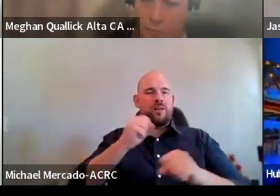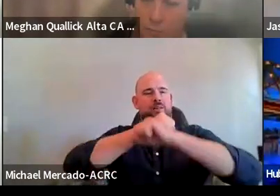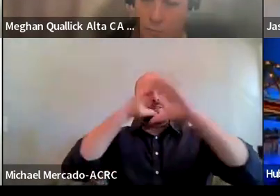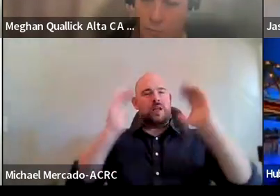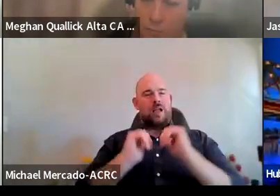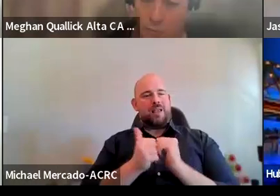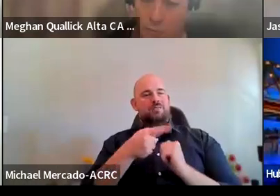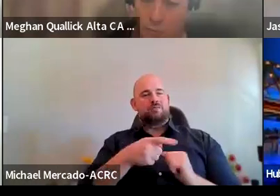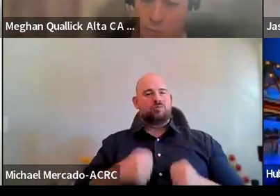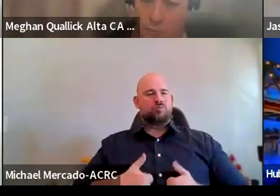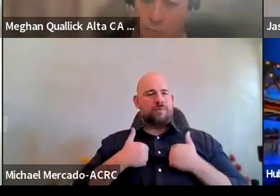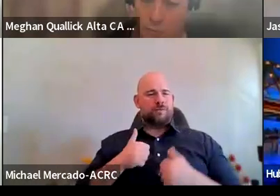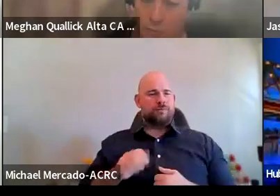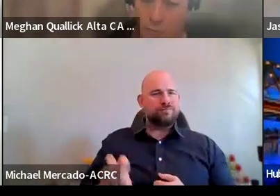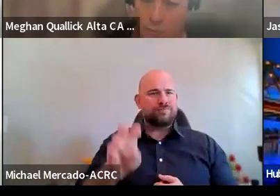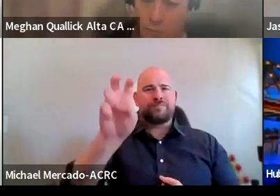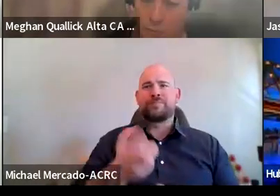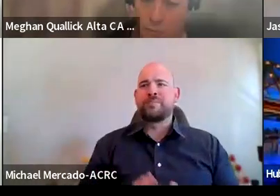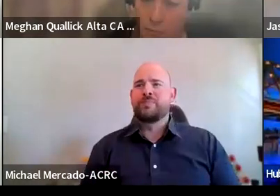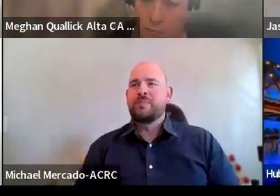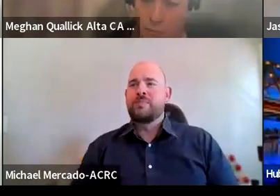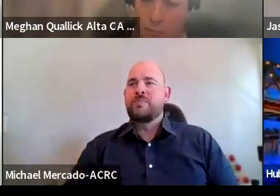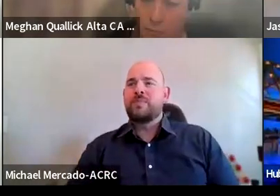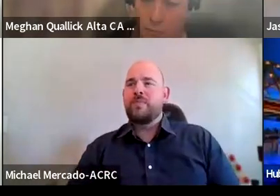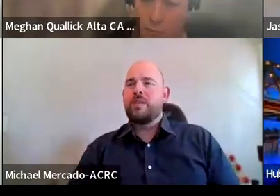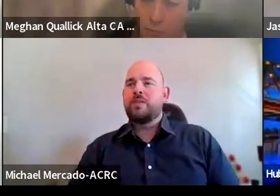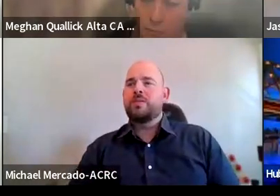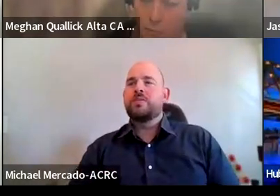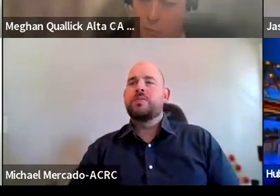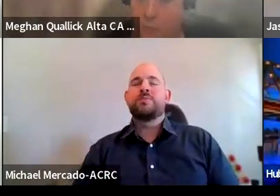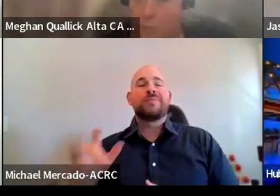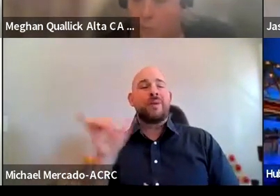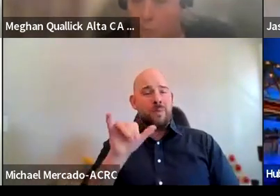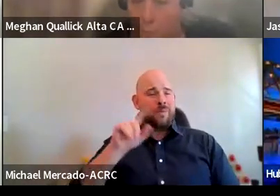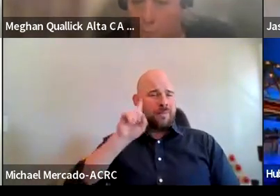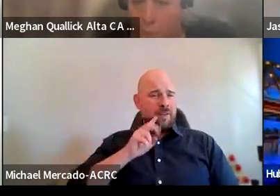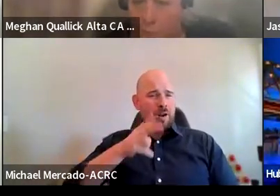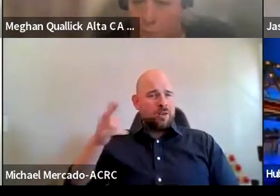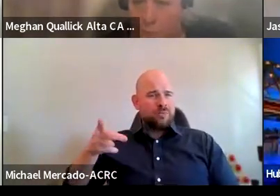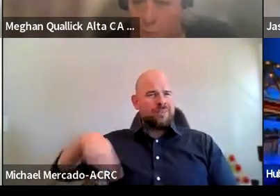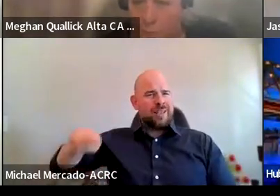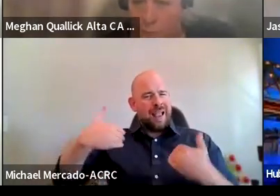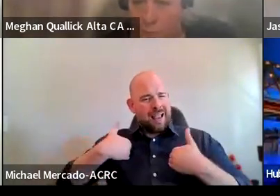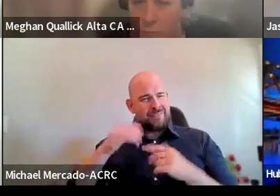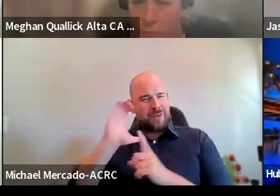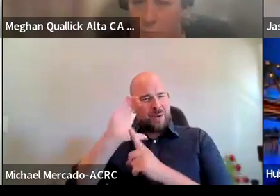options rather than just one avenue. They can envision a different future for themselves as they journey through life.